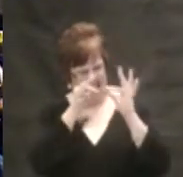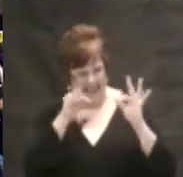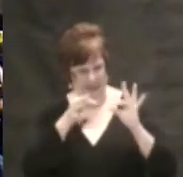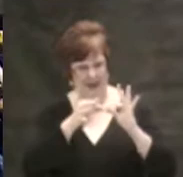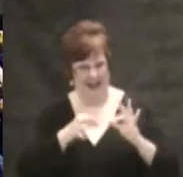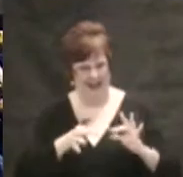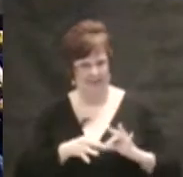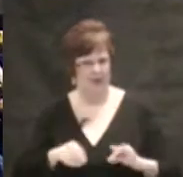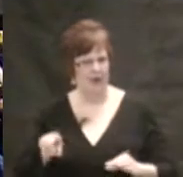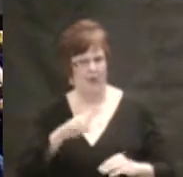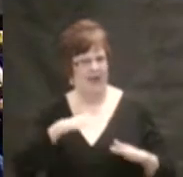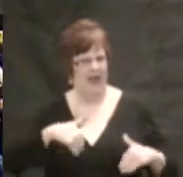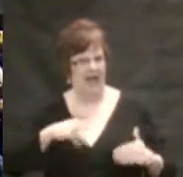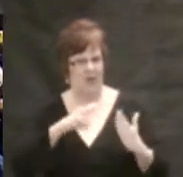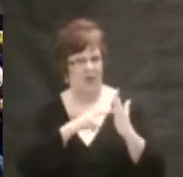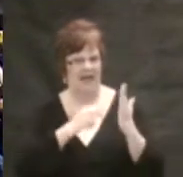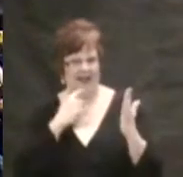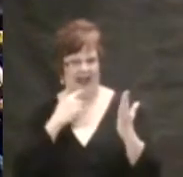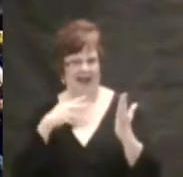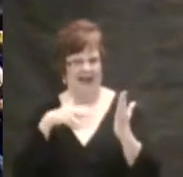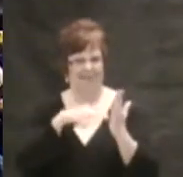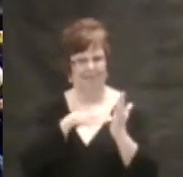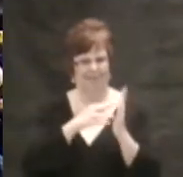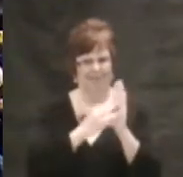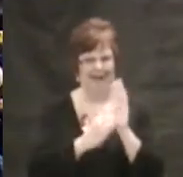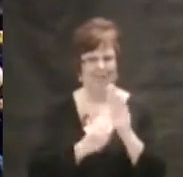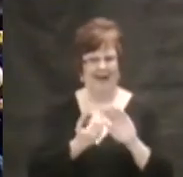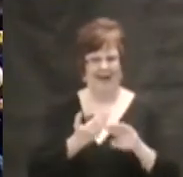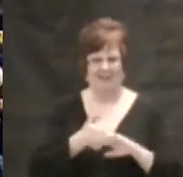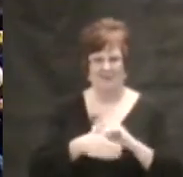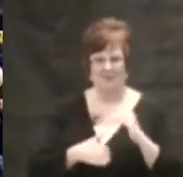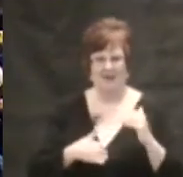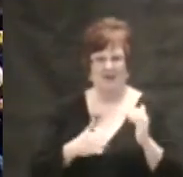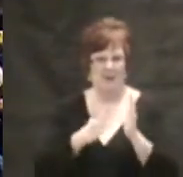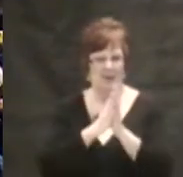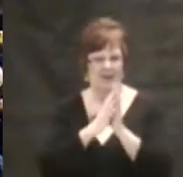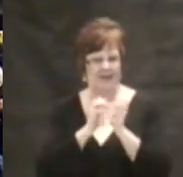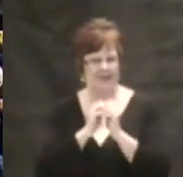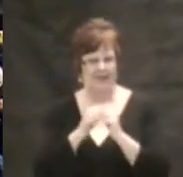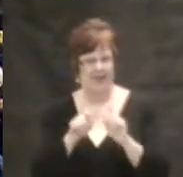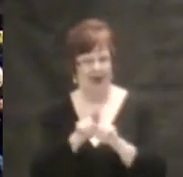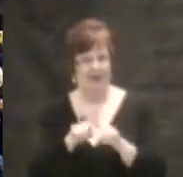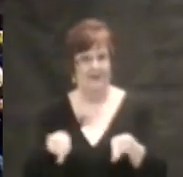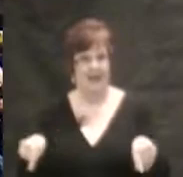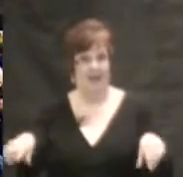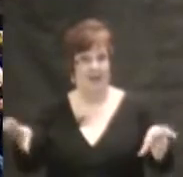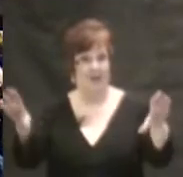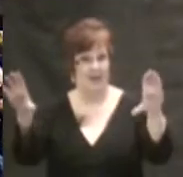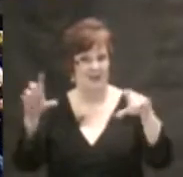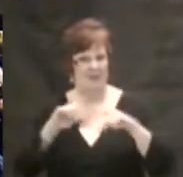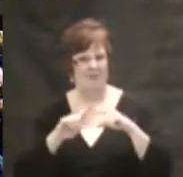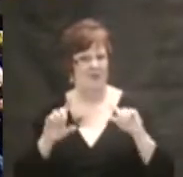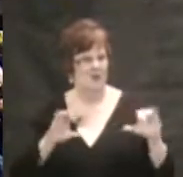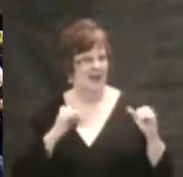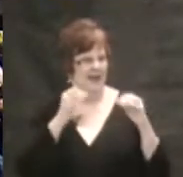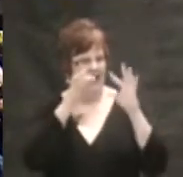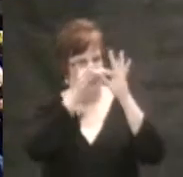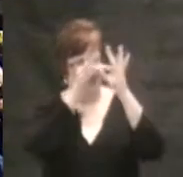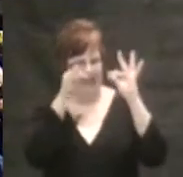for those of you who aren't reading, you can repeat after me, and then we're going to pray it all together as a congregation. But let's do this line by